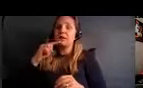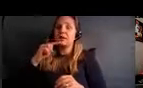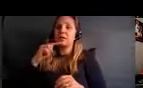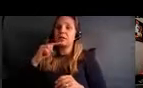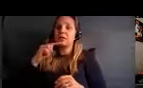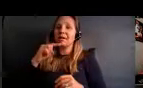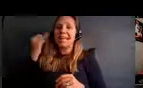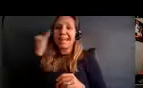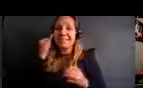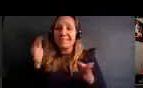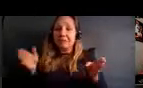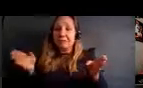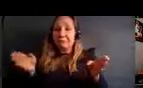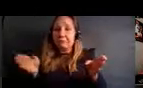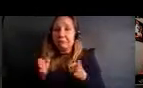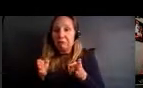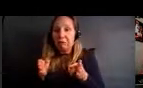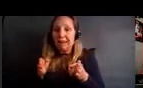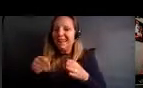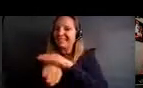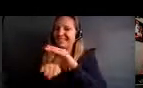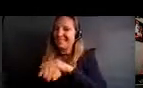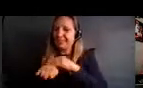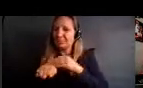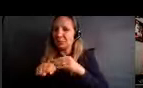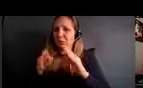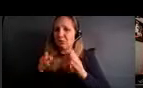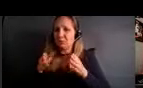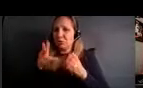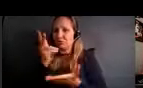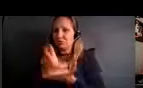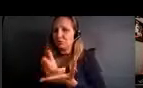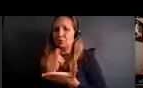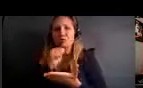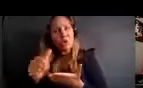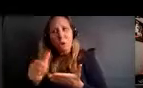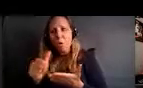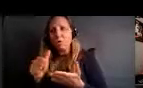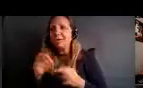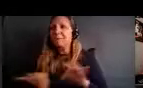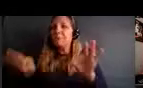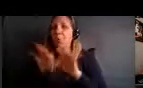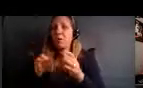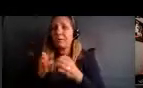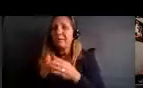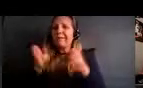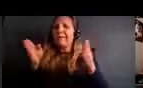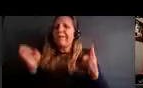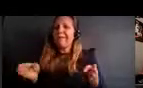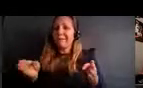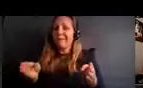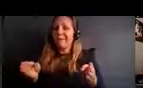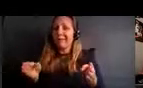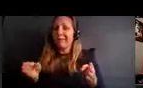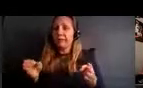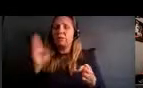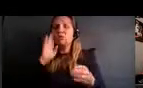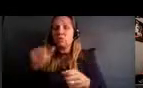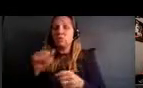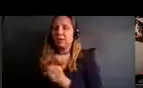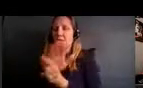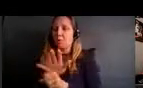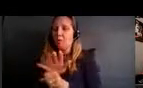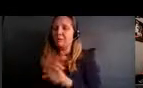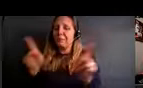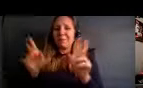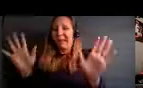your stalls, to not reduce the accessible stalls. At the beginning of COVID, a lot of people were trying to discourage people from coming to their